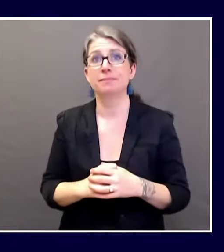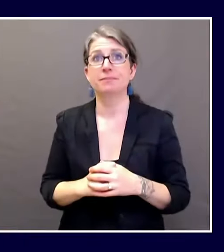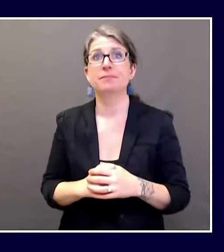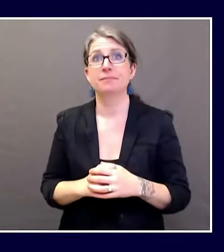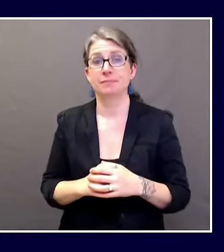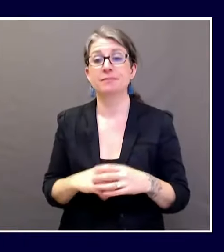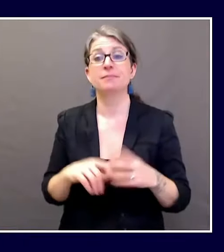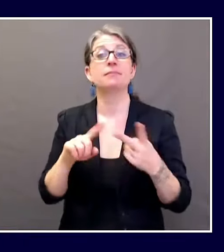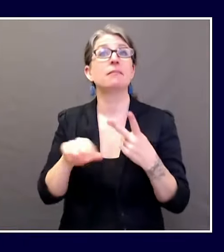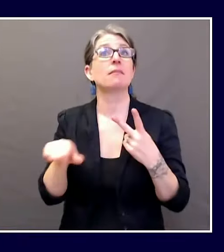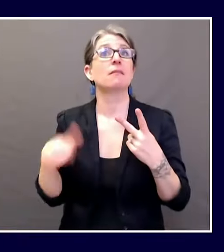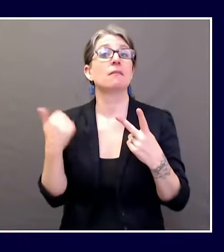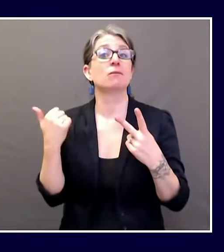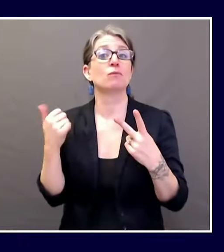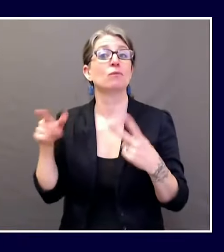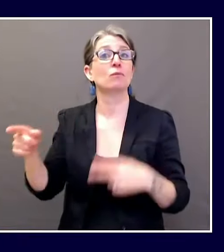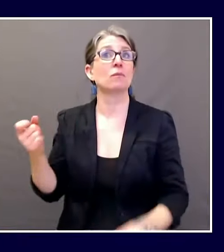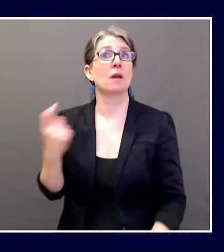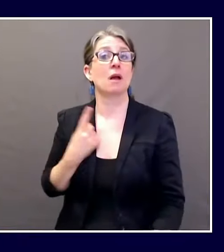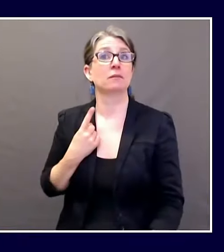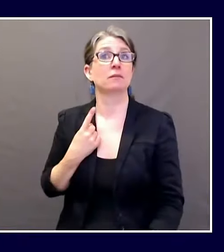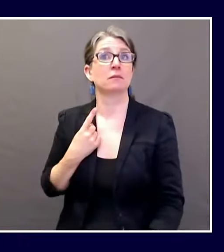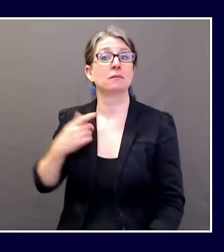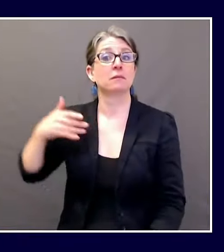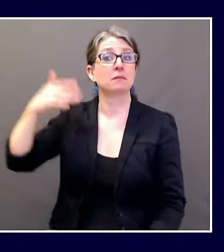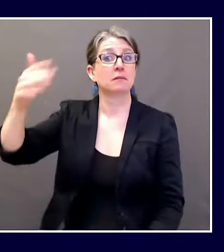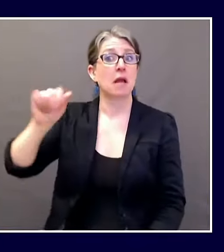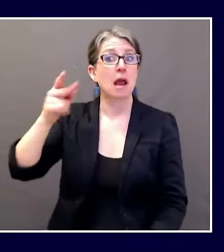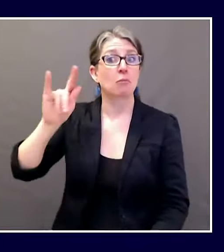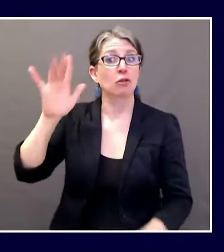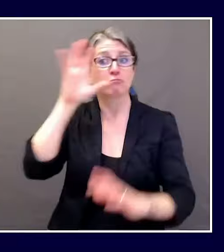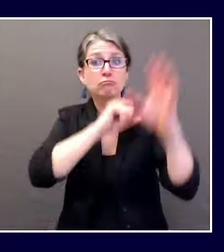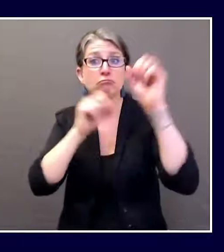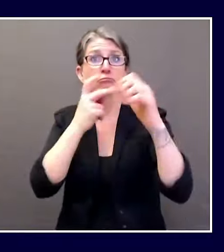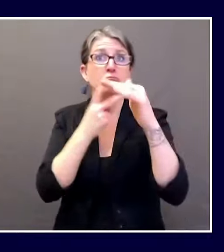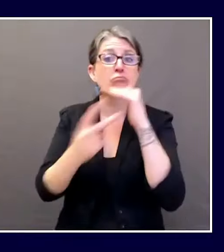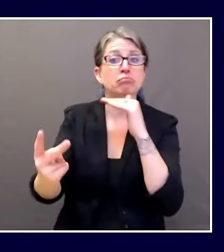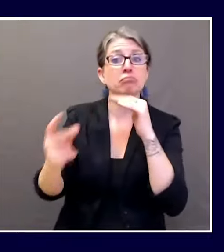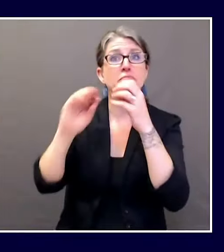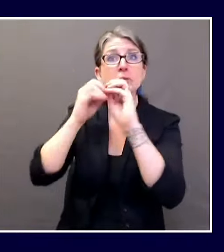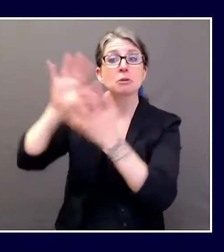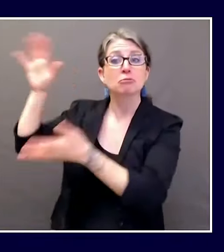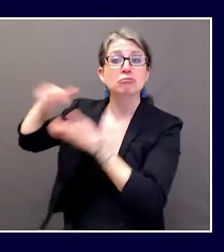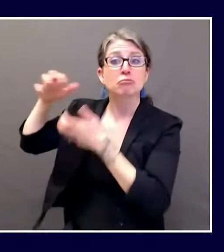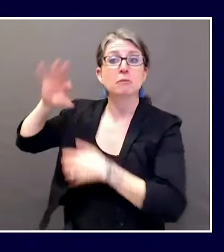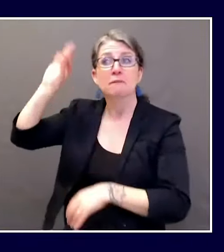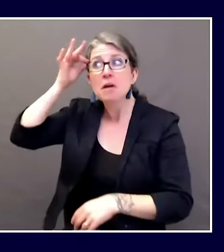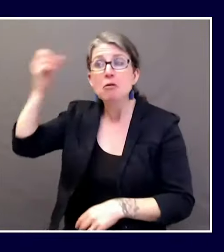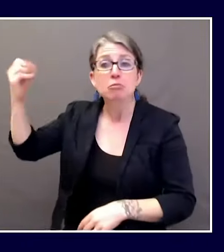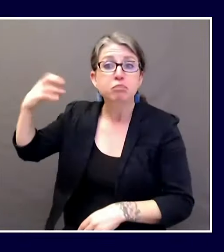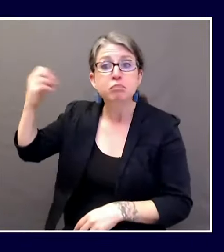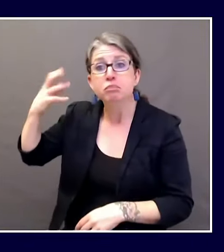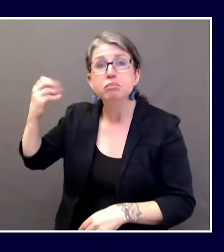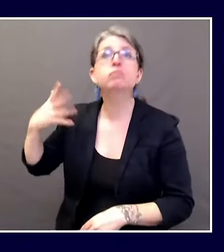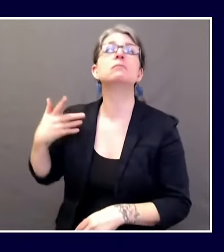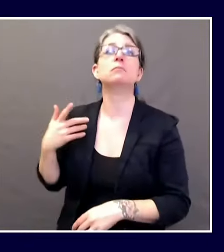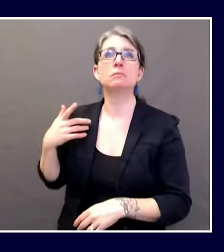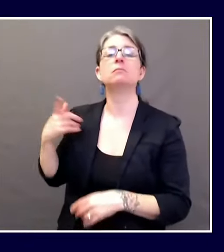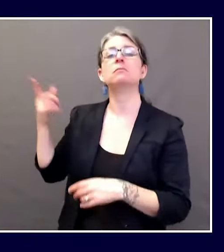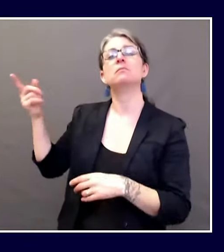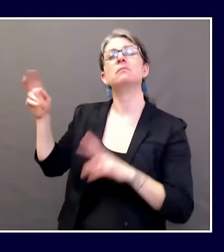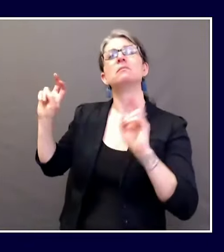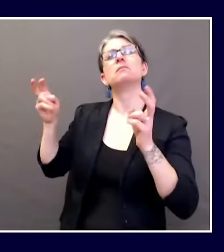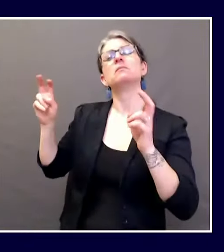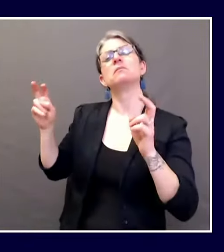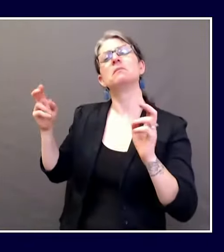now we're talking about next week, the week of March 29th, and then perhaps into April 5th. As I indicated, the supply of Pfizer will